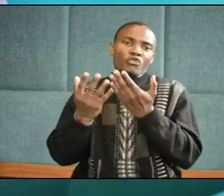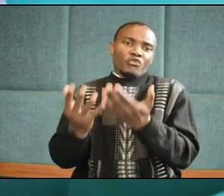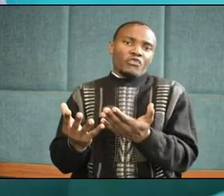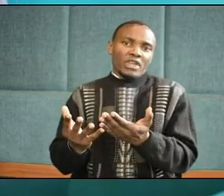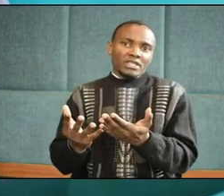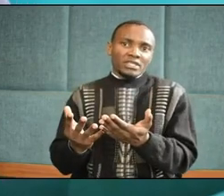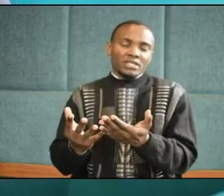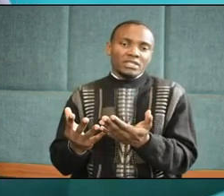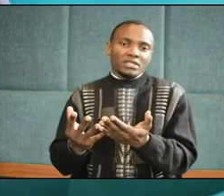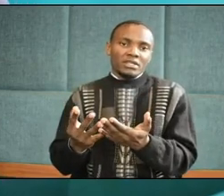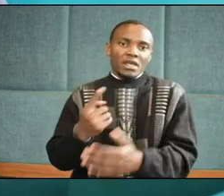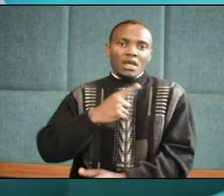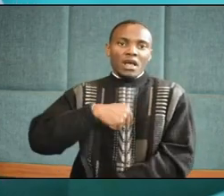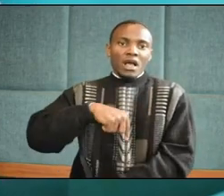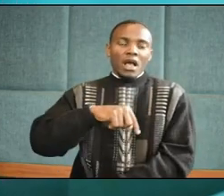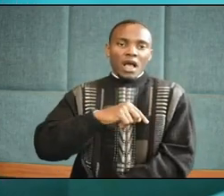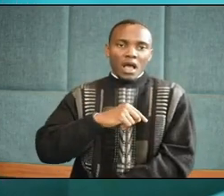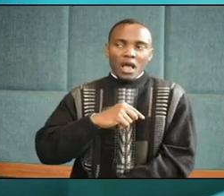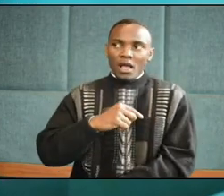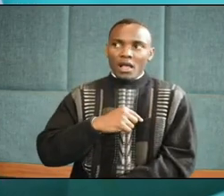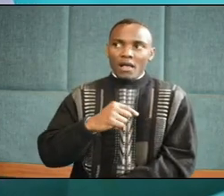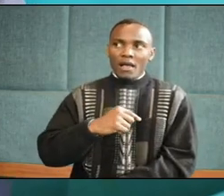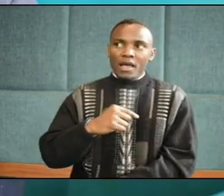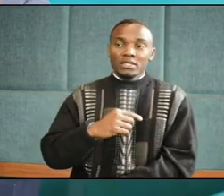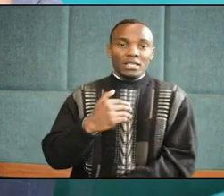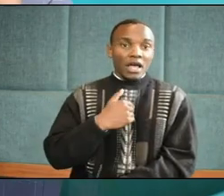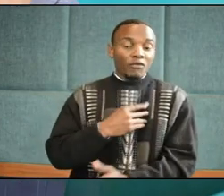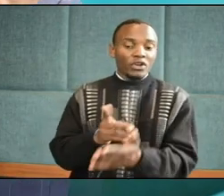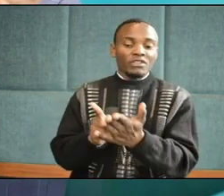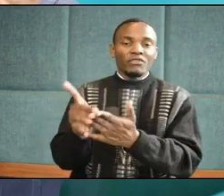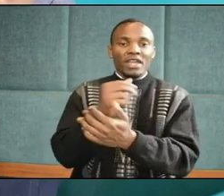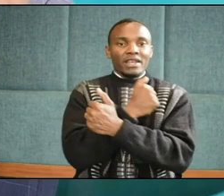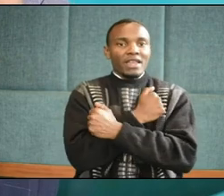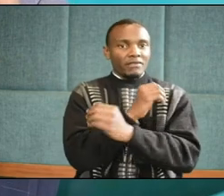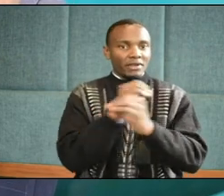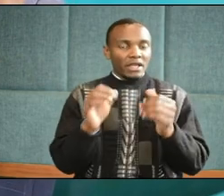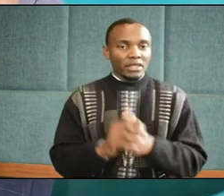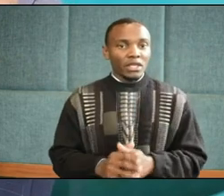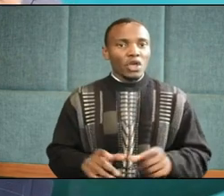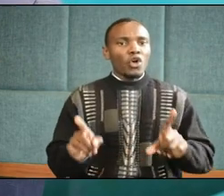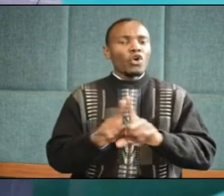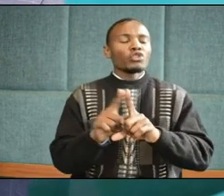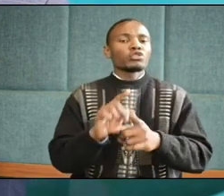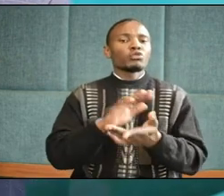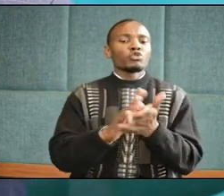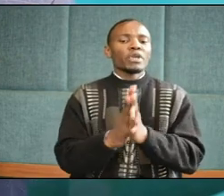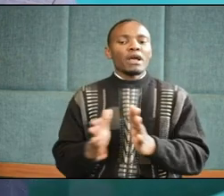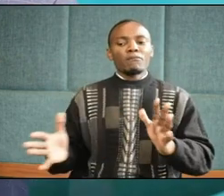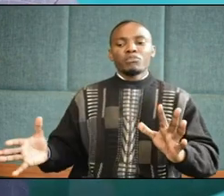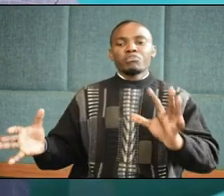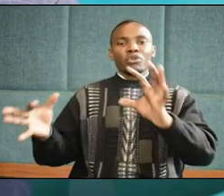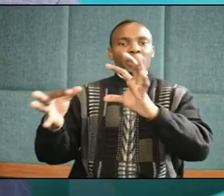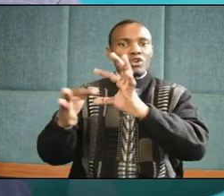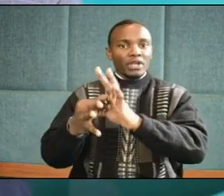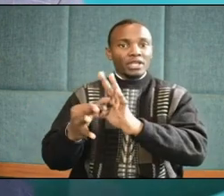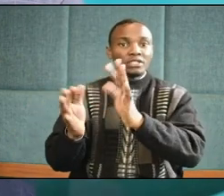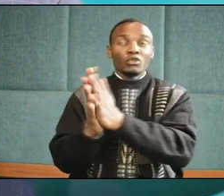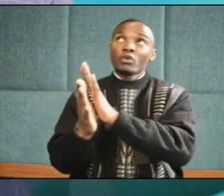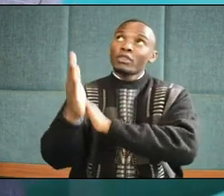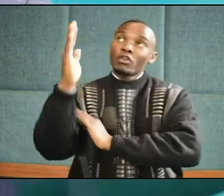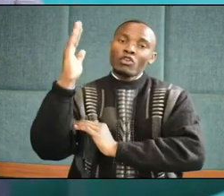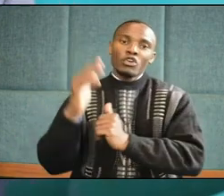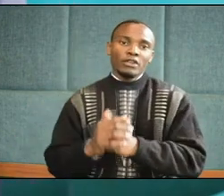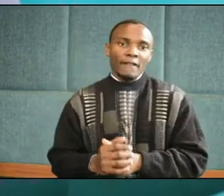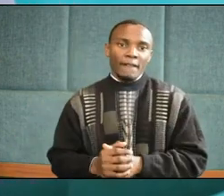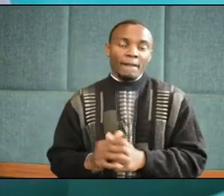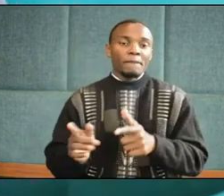this divine love and be connected to God again by his grace,